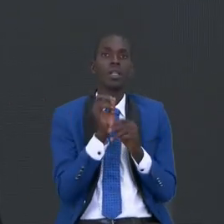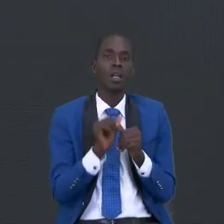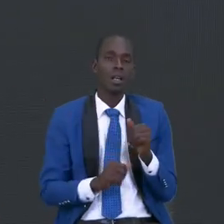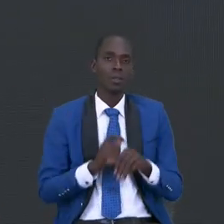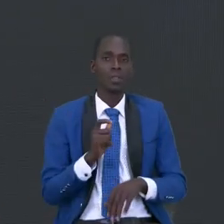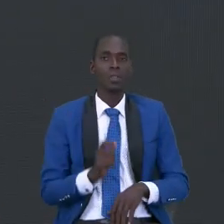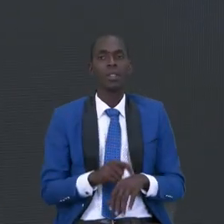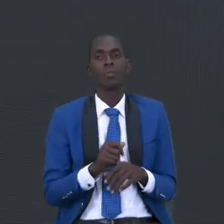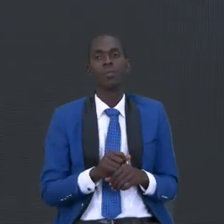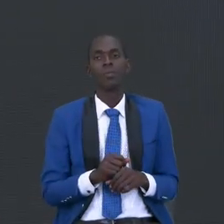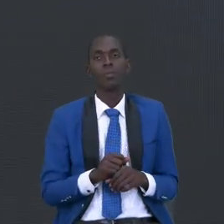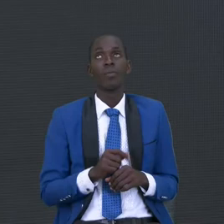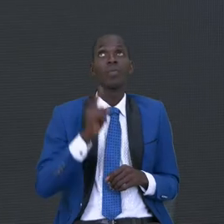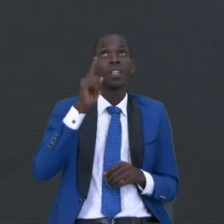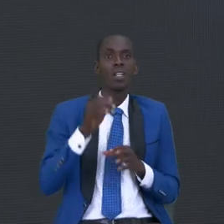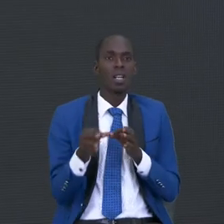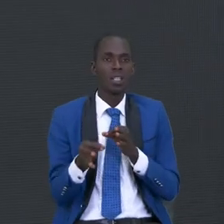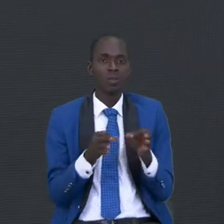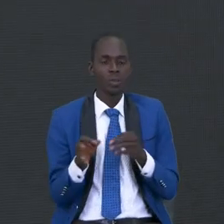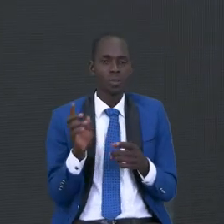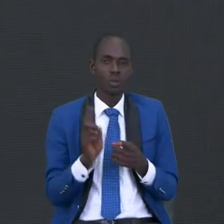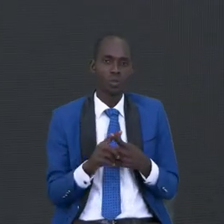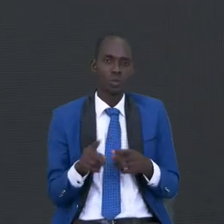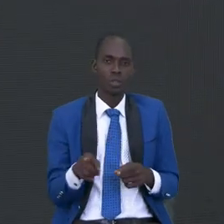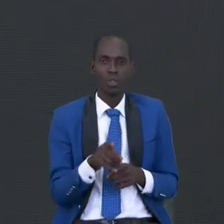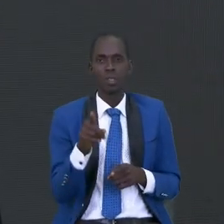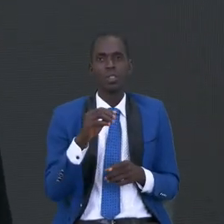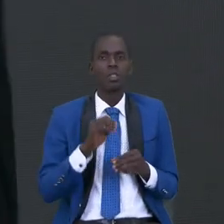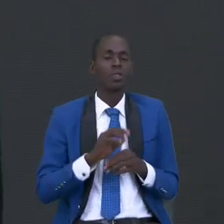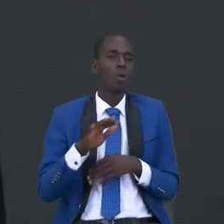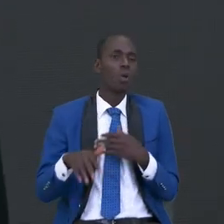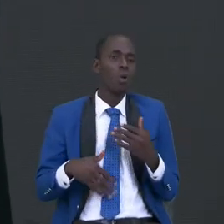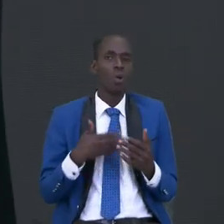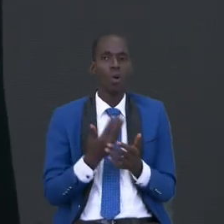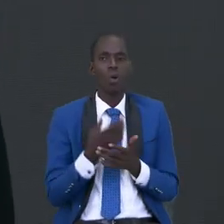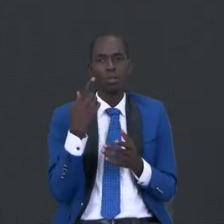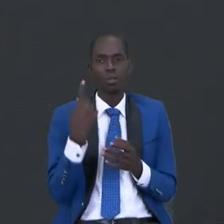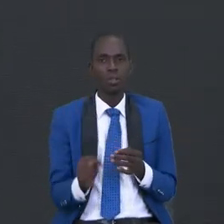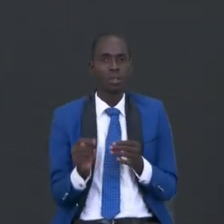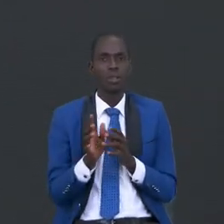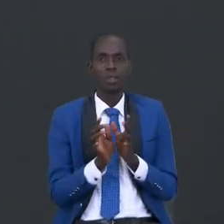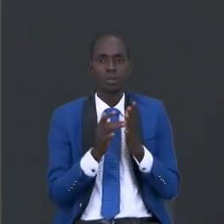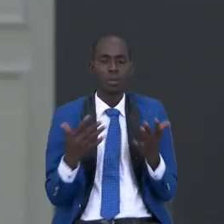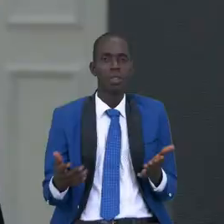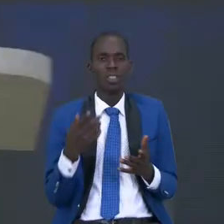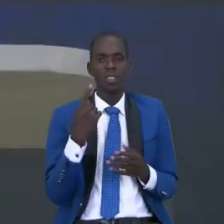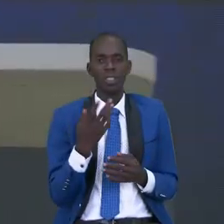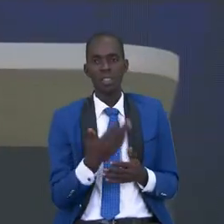time. He expounded unto them in all the scriptures the things